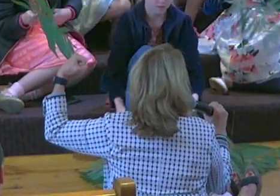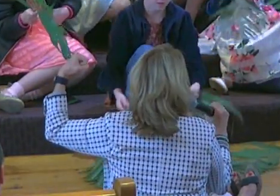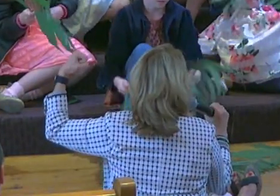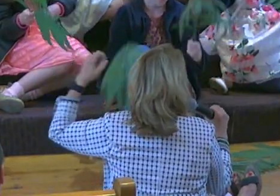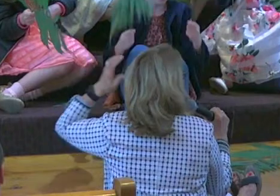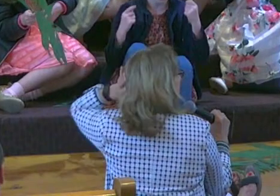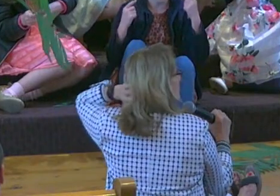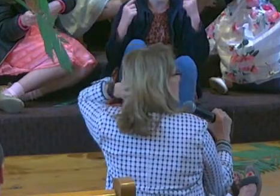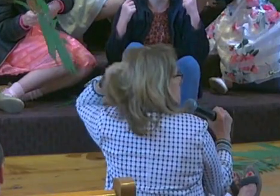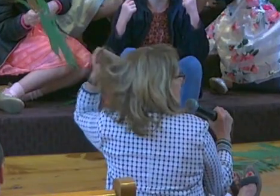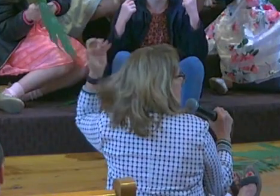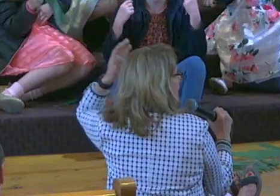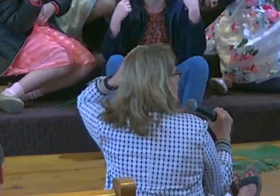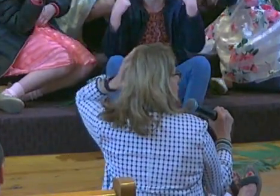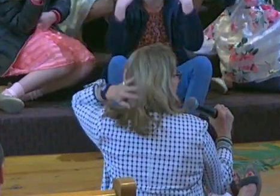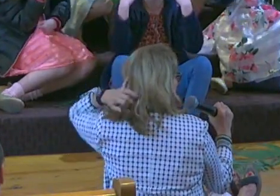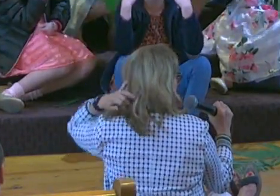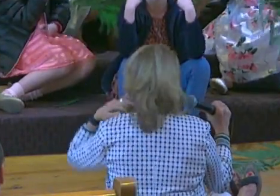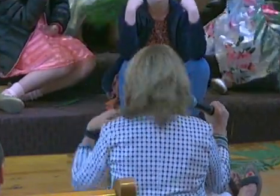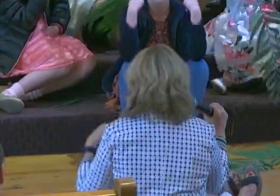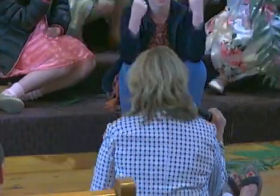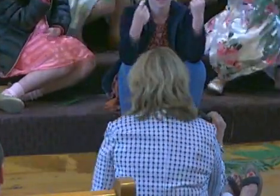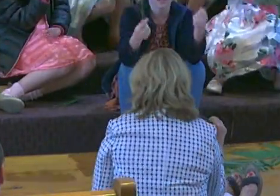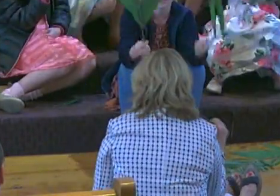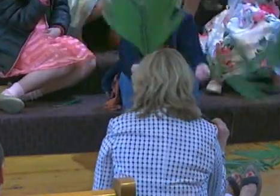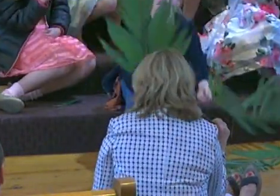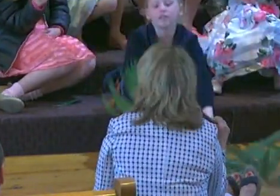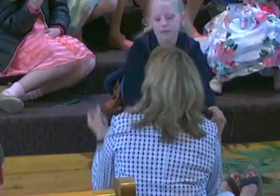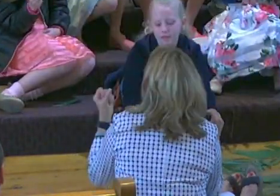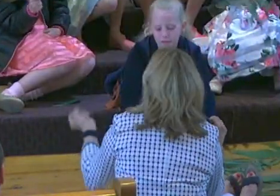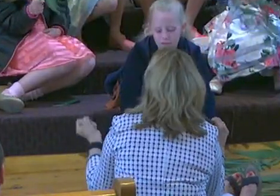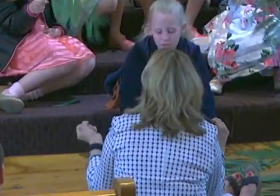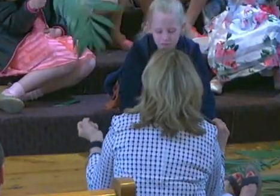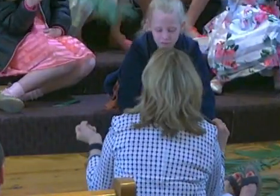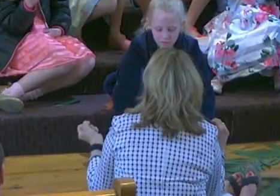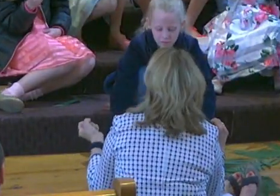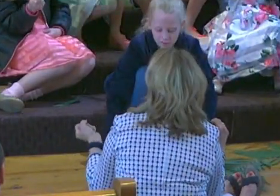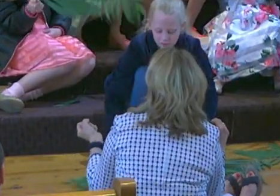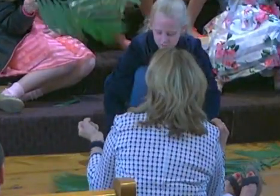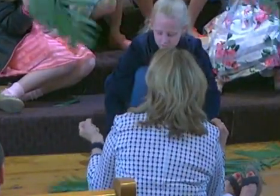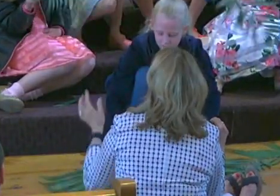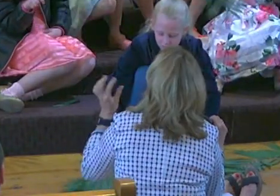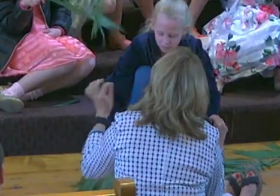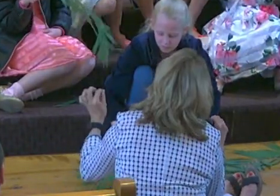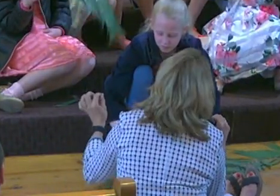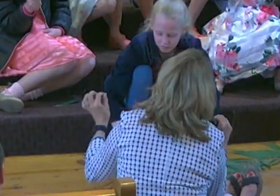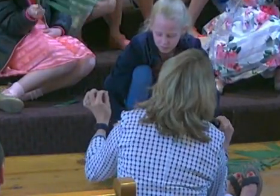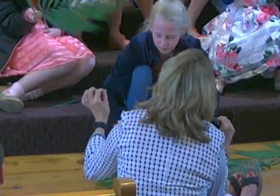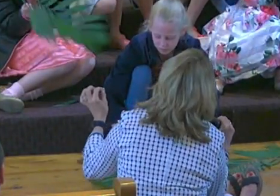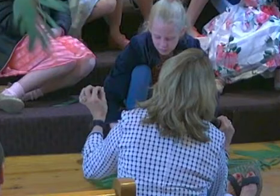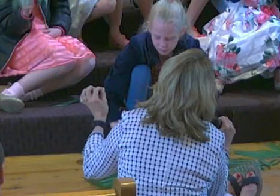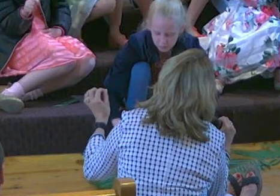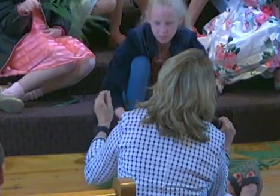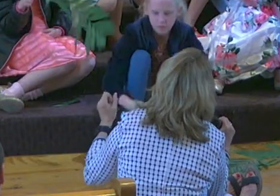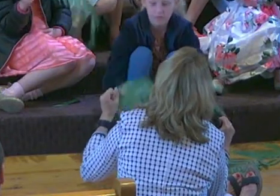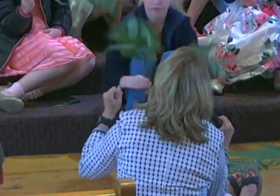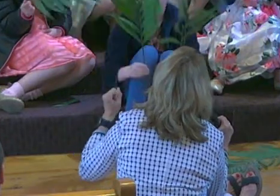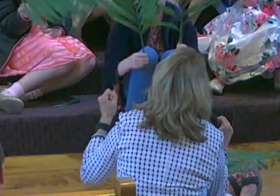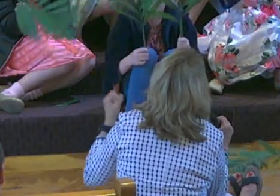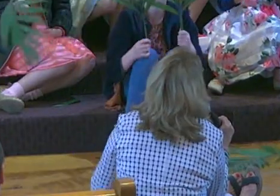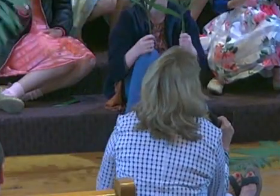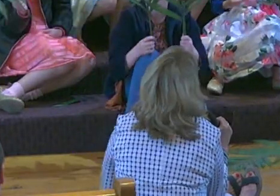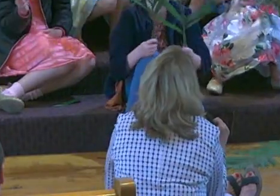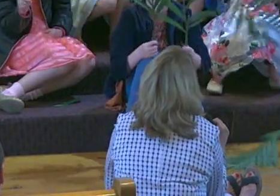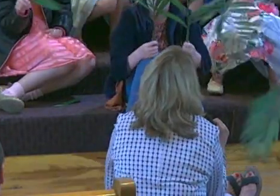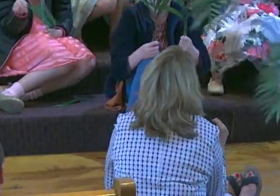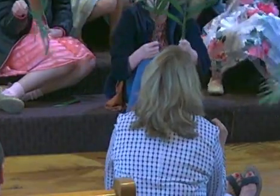us strength. And sometimes it makes our hair shiny, just like Jesus does. Not about making your hair shiny, but that